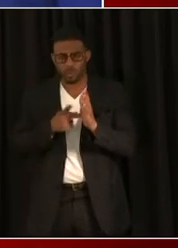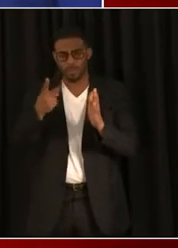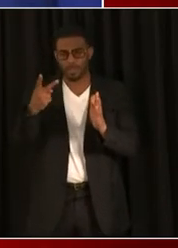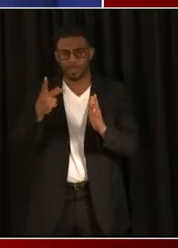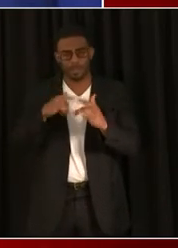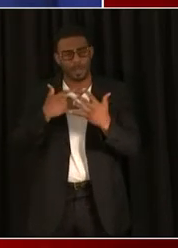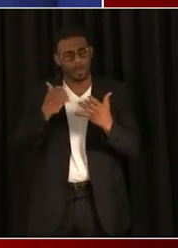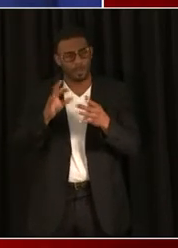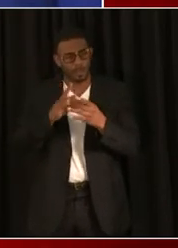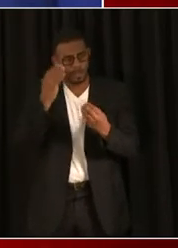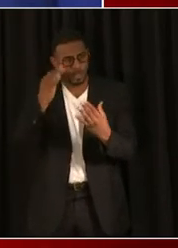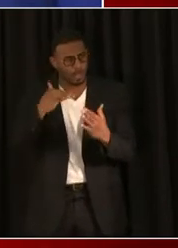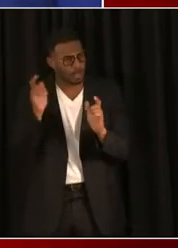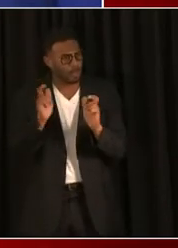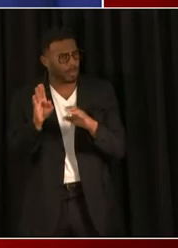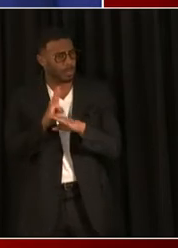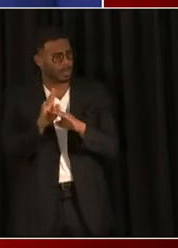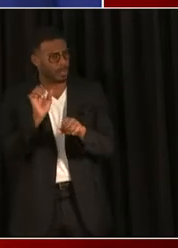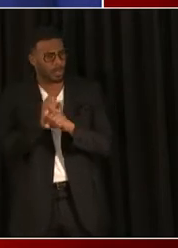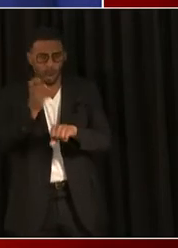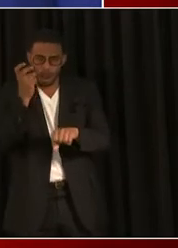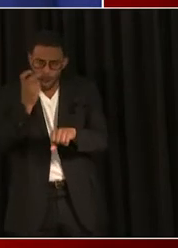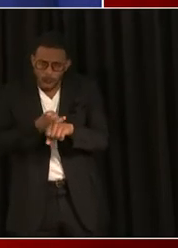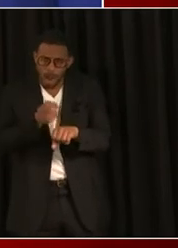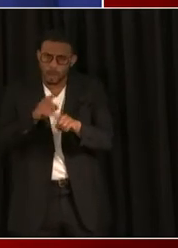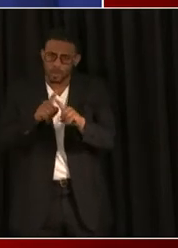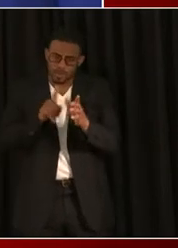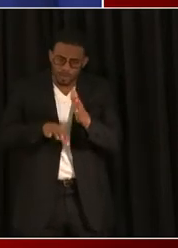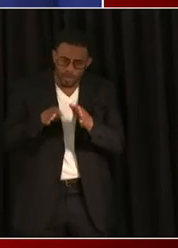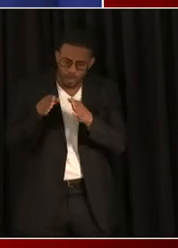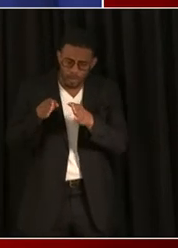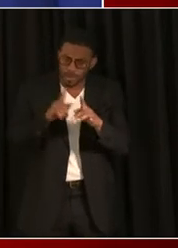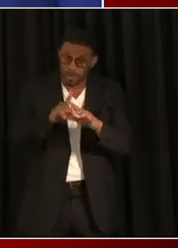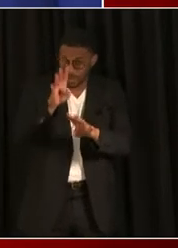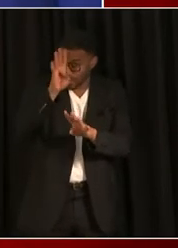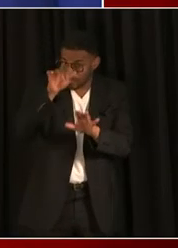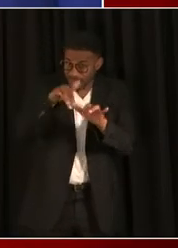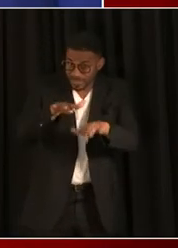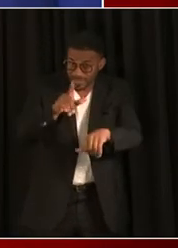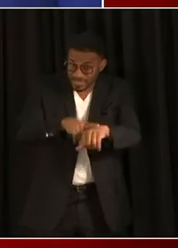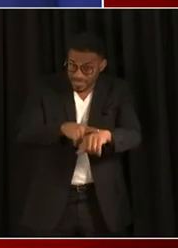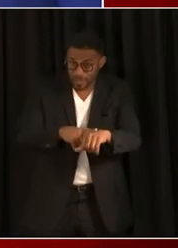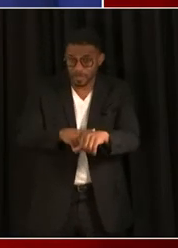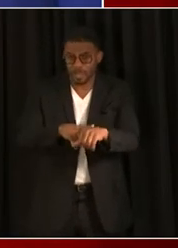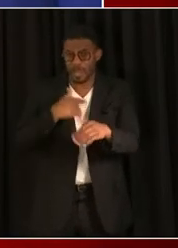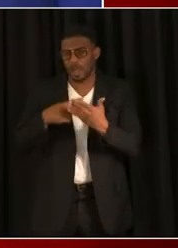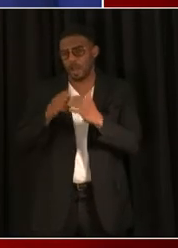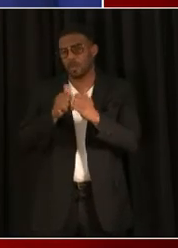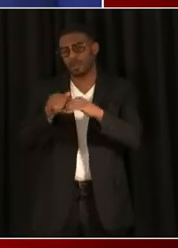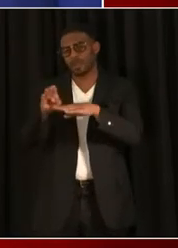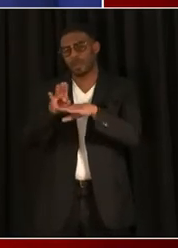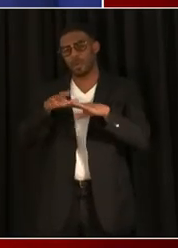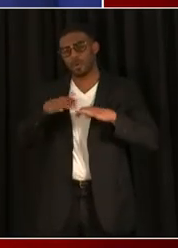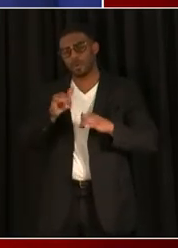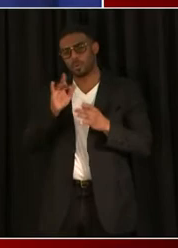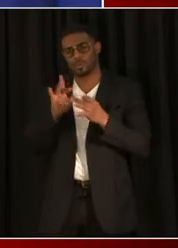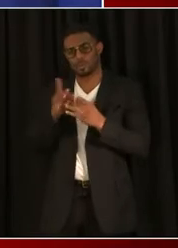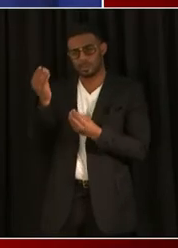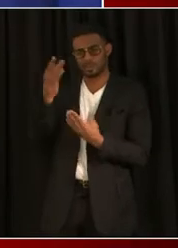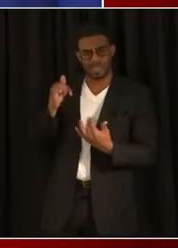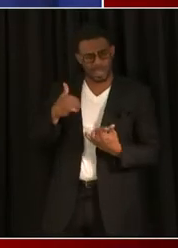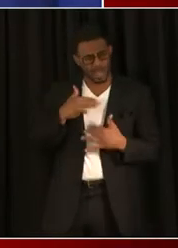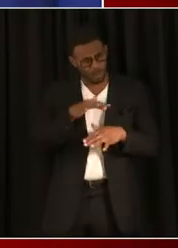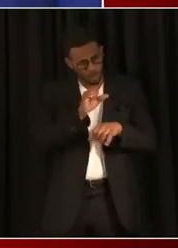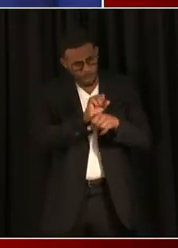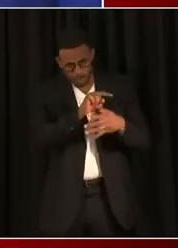to replicate. But I want to say that our small businesses have worked very hard to find ways to be innovative in this time. I talked with a business owner who